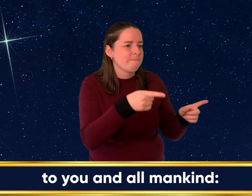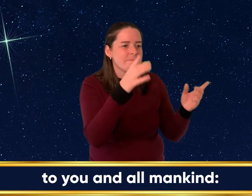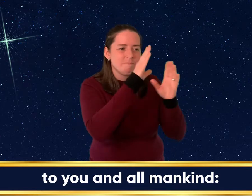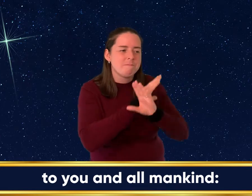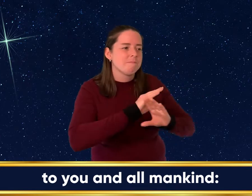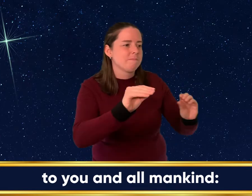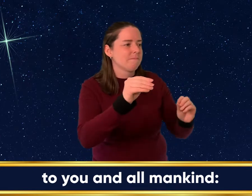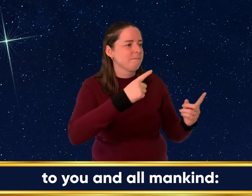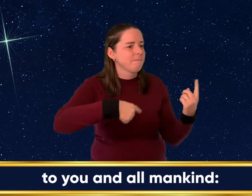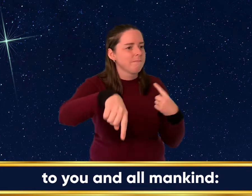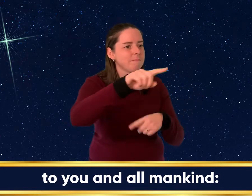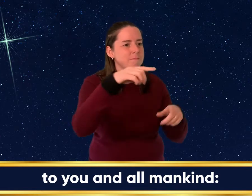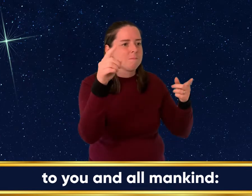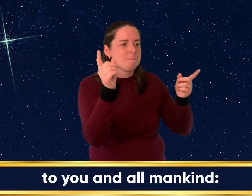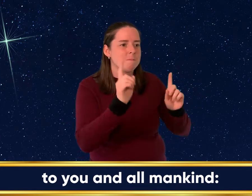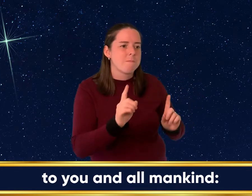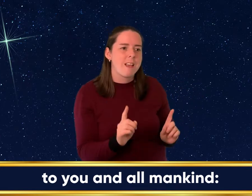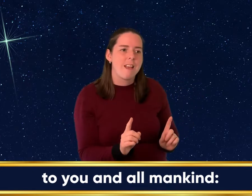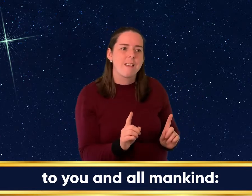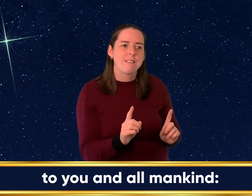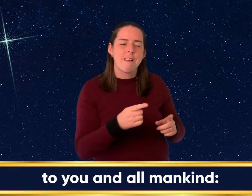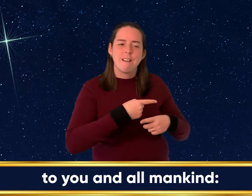bring to you and all